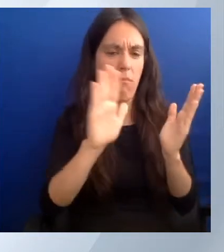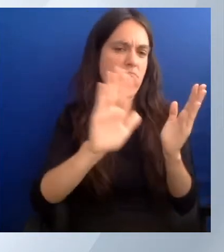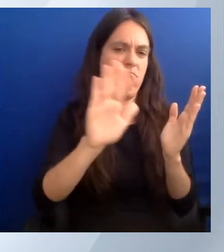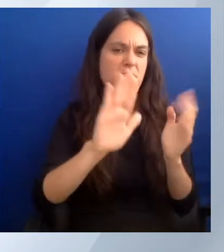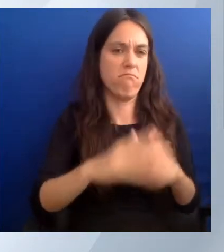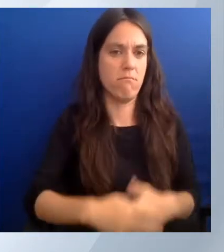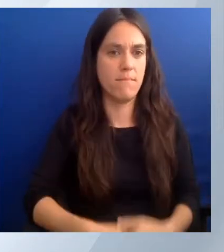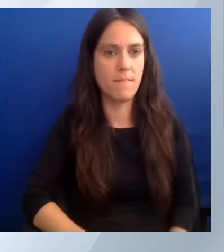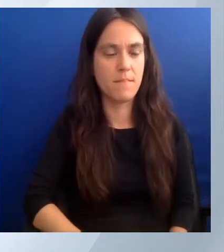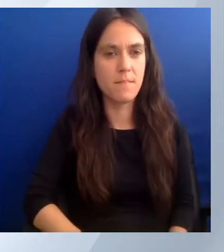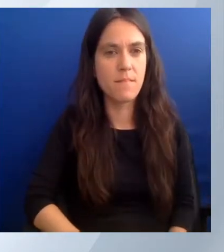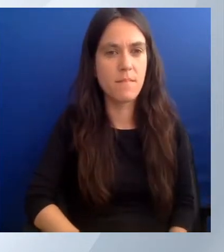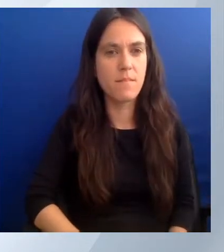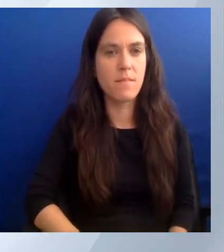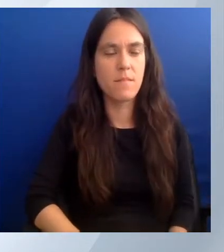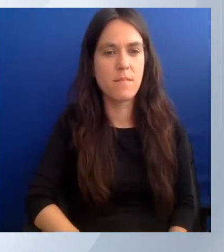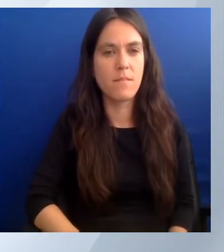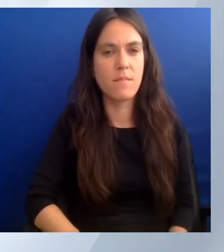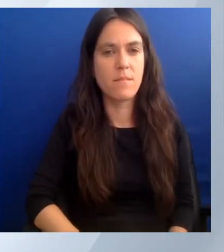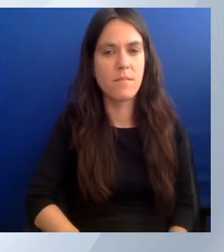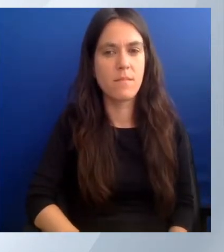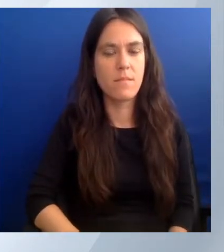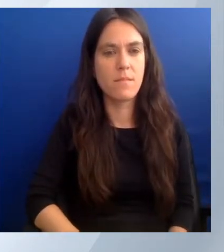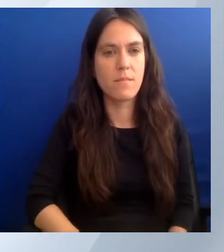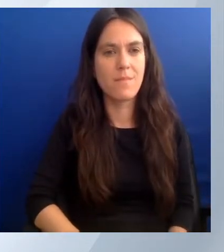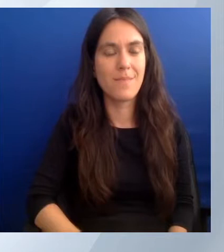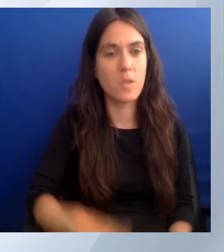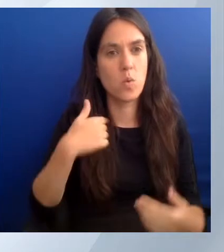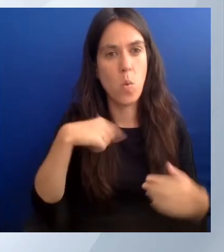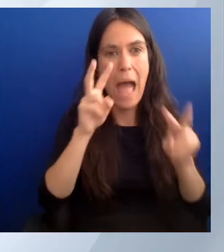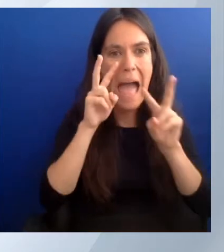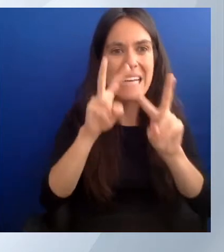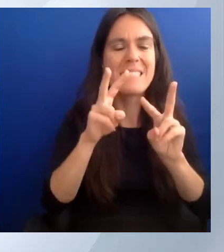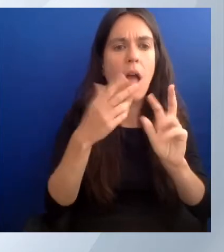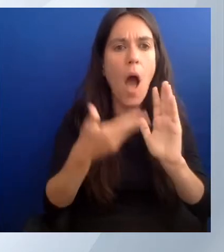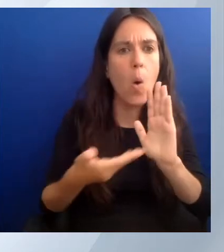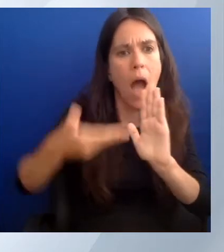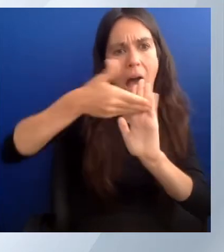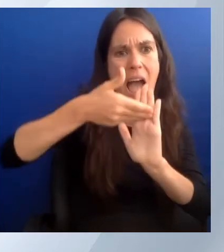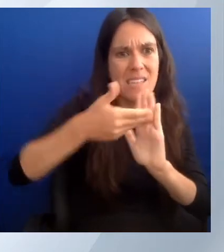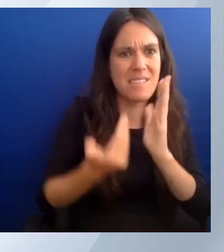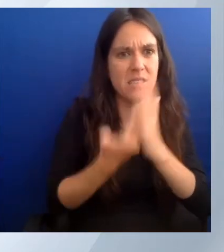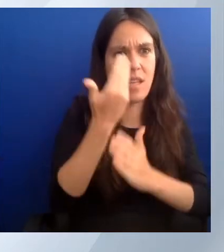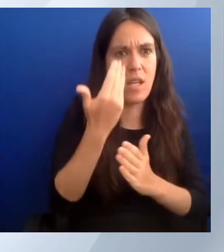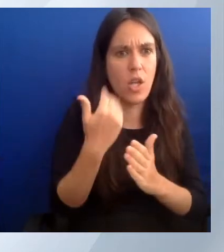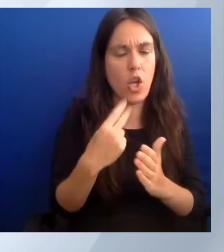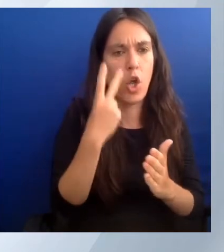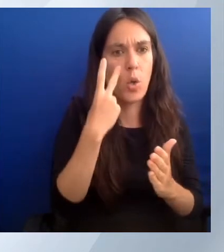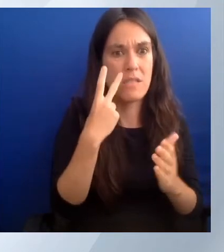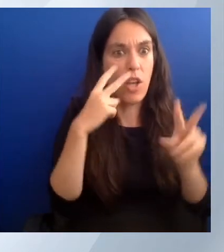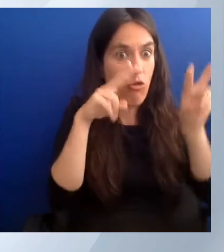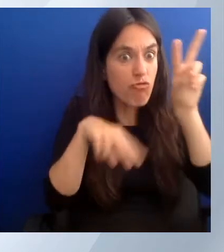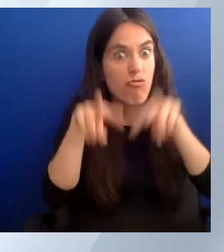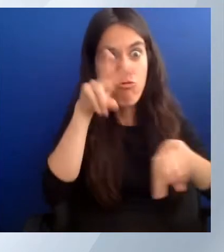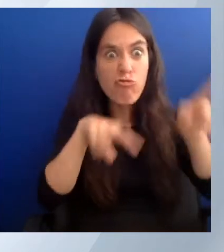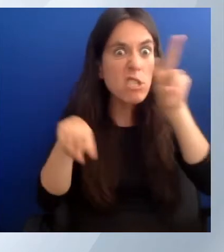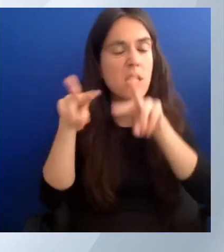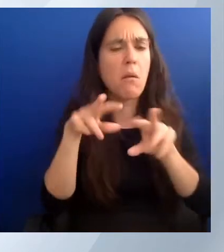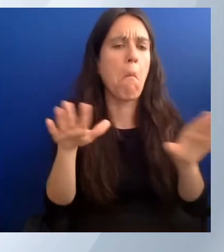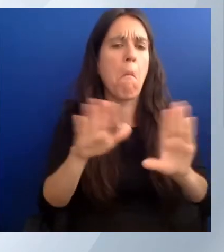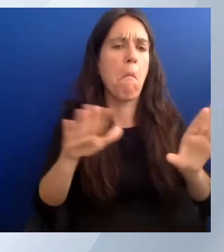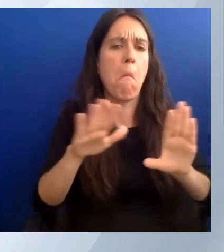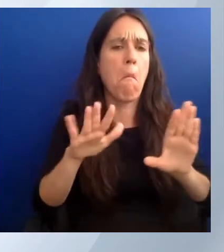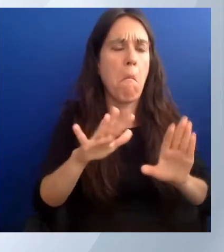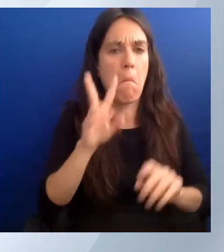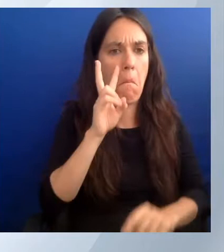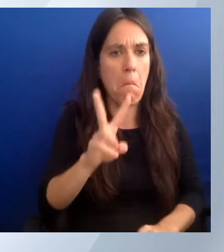And then how do we actually do our insert? I'm only looking at adding table to the storage for now. We're not going to be reading data out of it. In